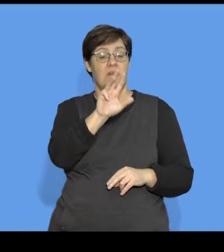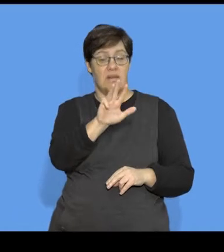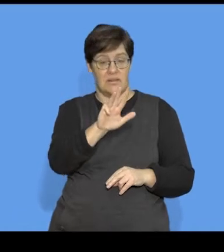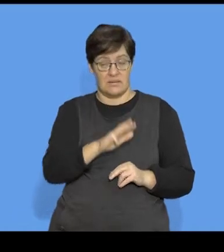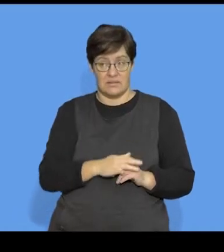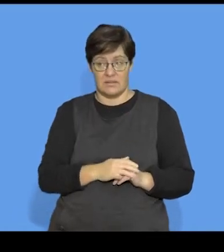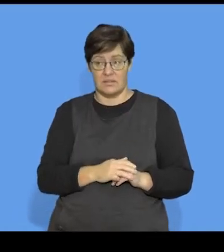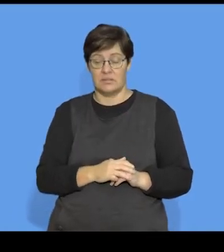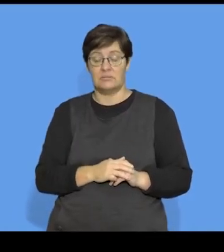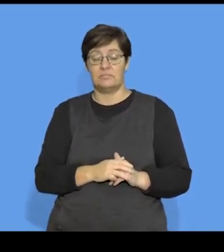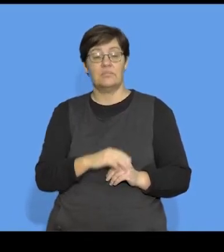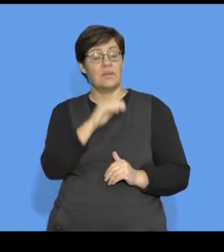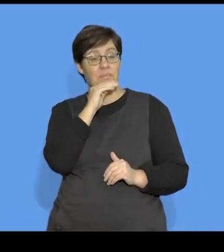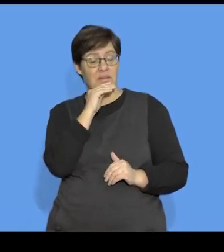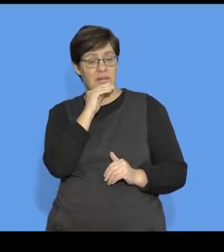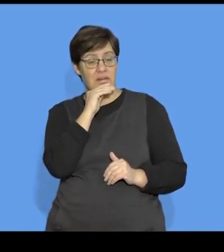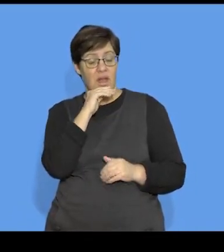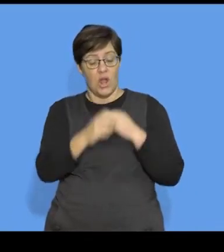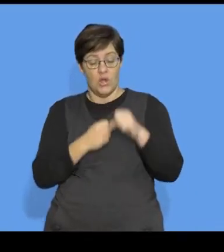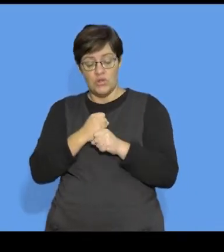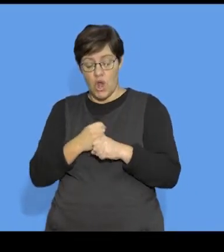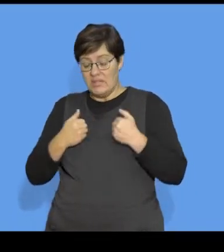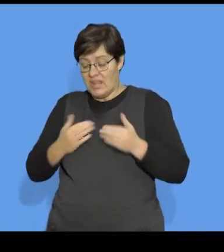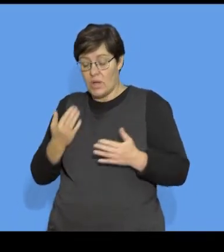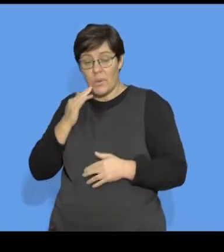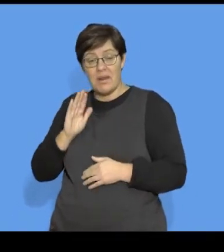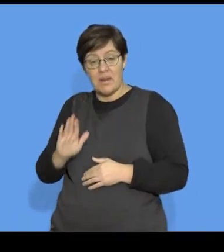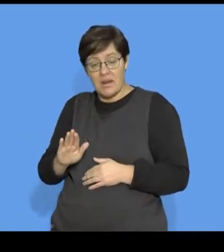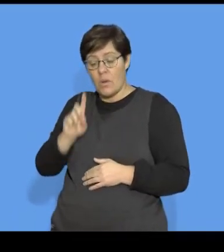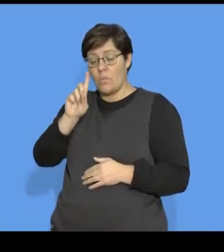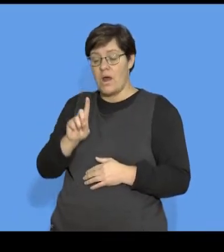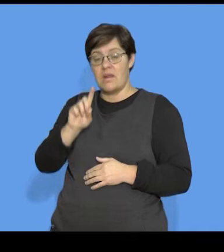this obviously means that your year started on the 1st of March